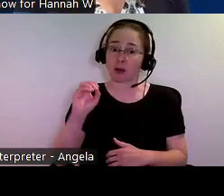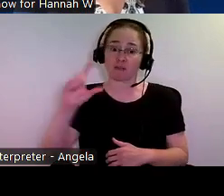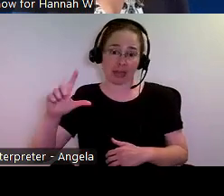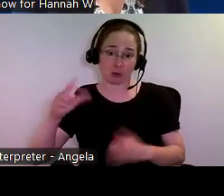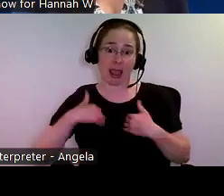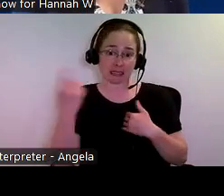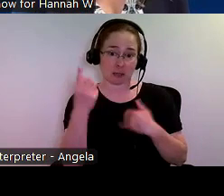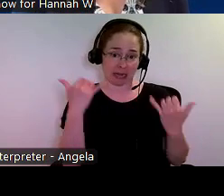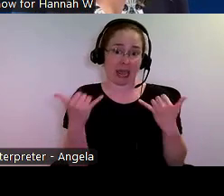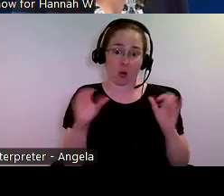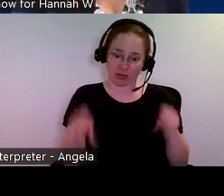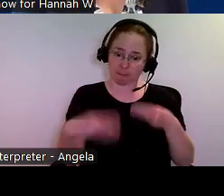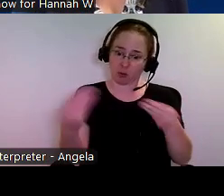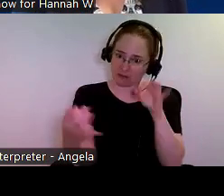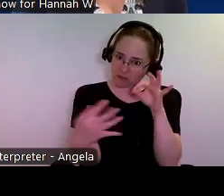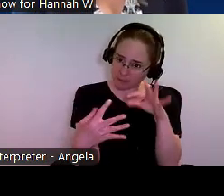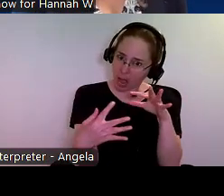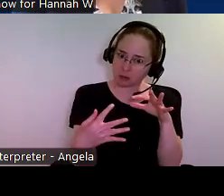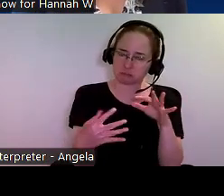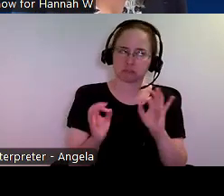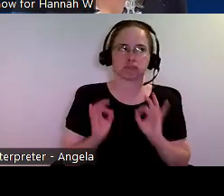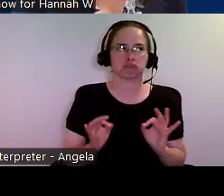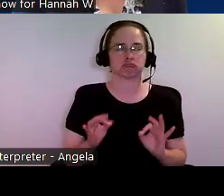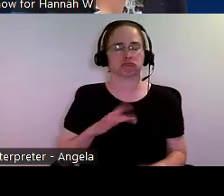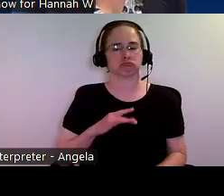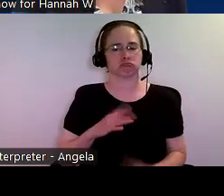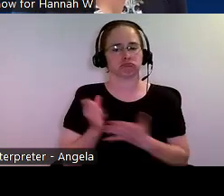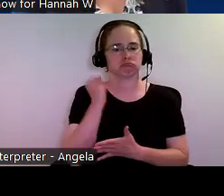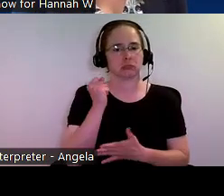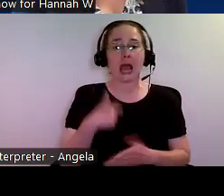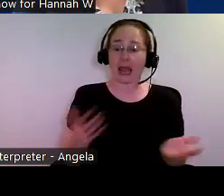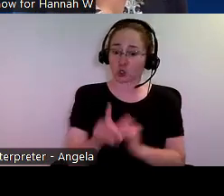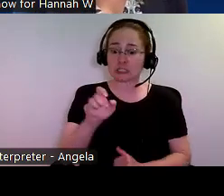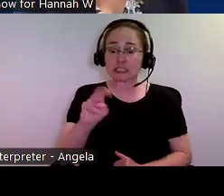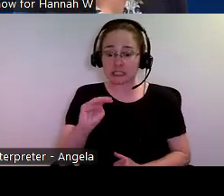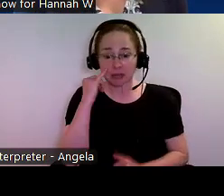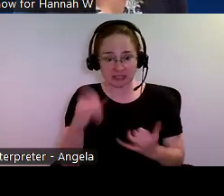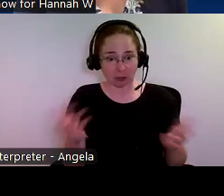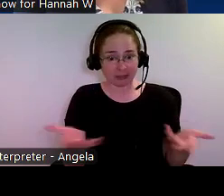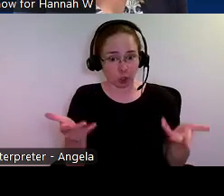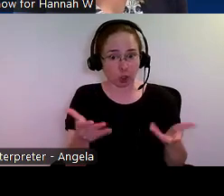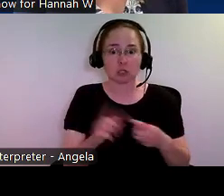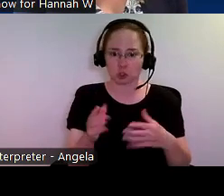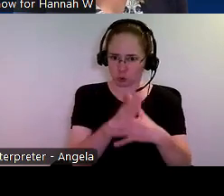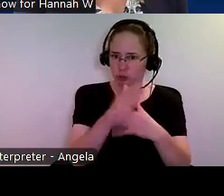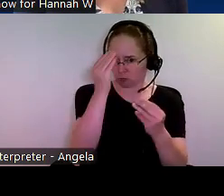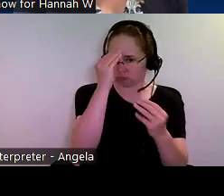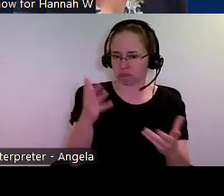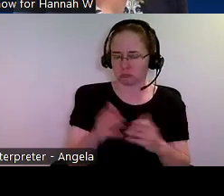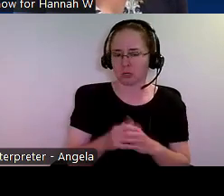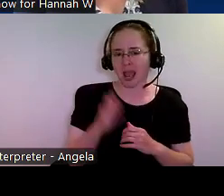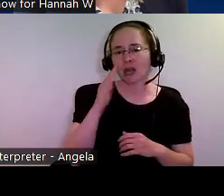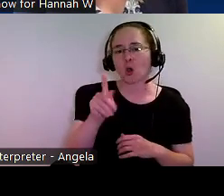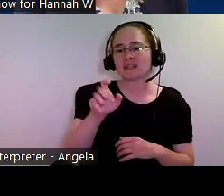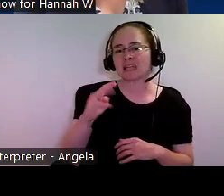start providing that feedback, this is huge. So I would even encourage Tim, if he's still in the call, to share, because I know he's got